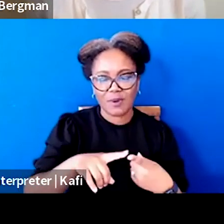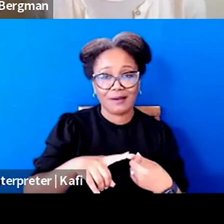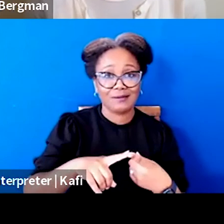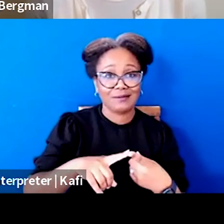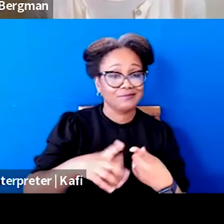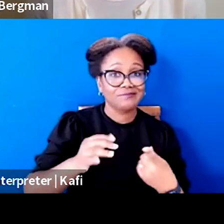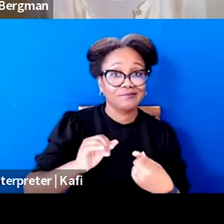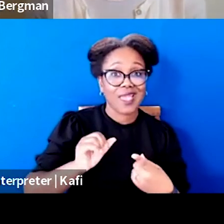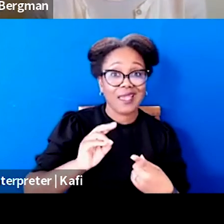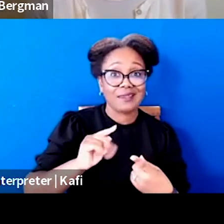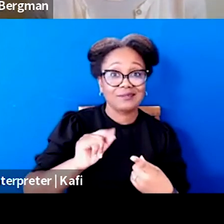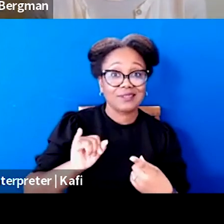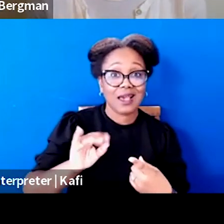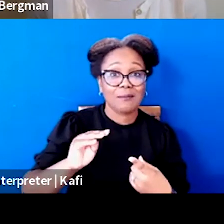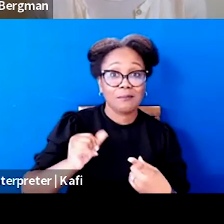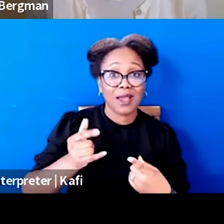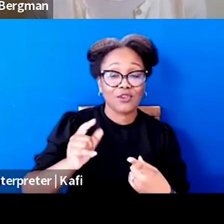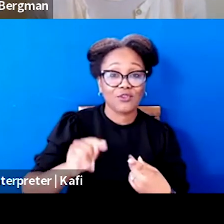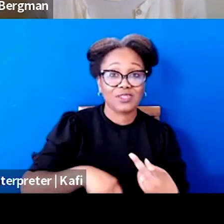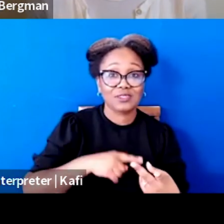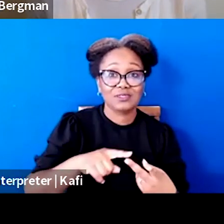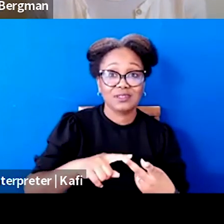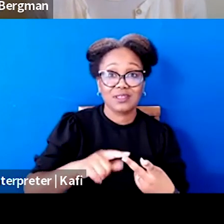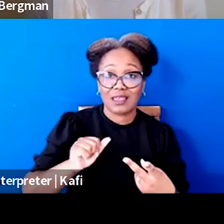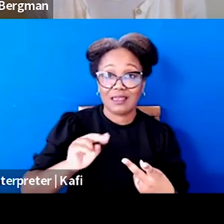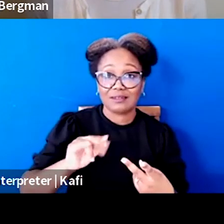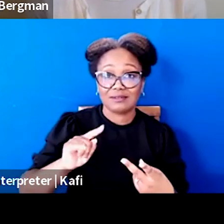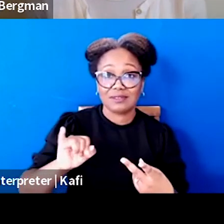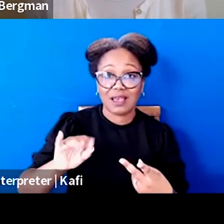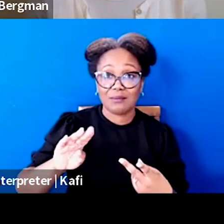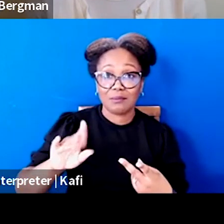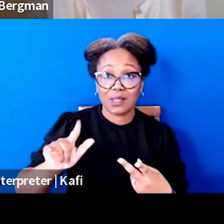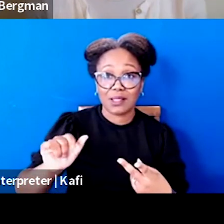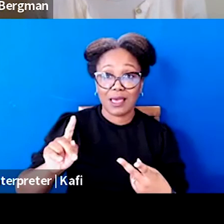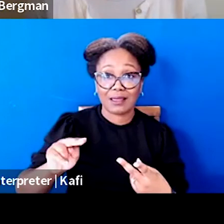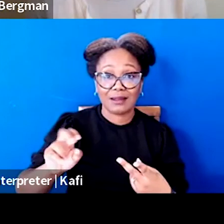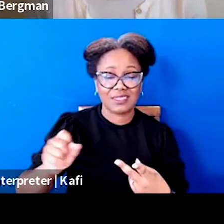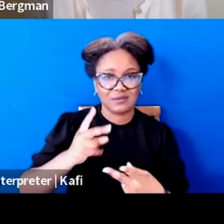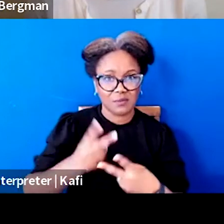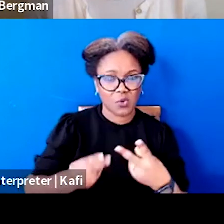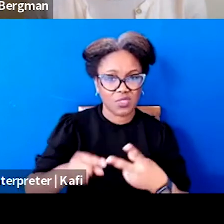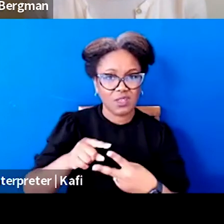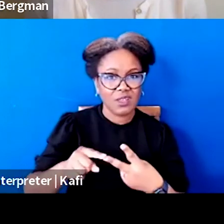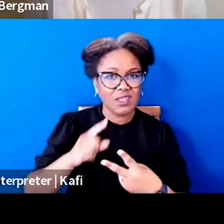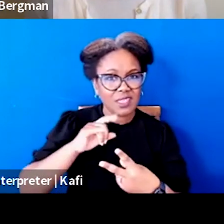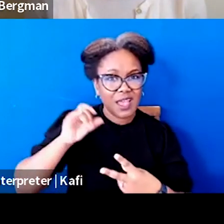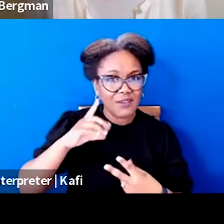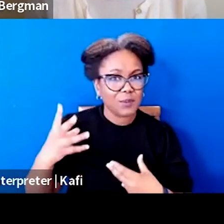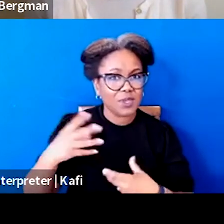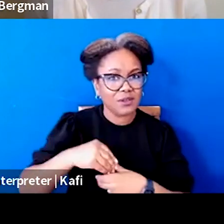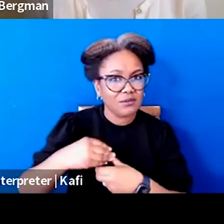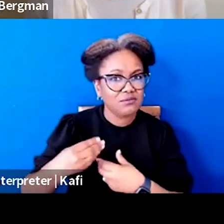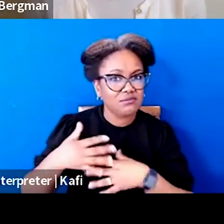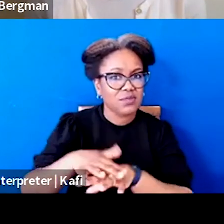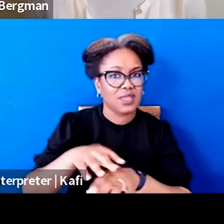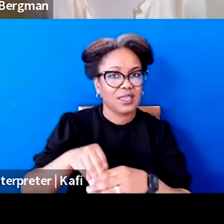that is rampant in our spaces, and really, really infringe on the solidarity that needs to be built in order to take down this